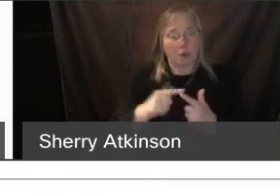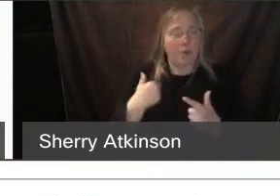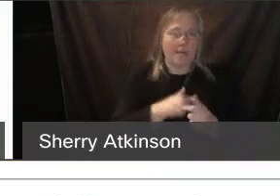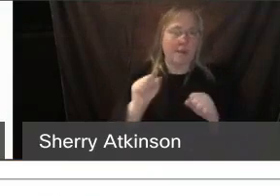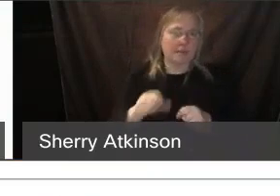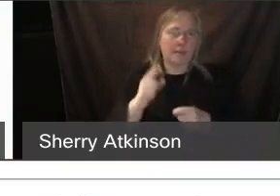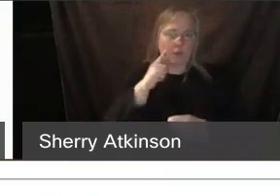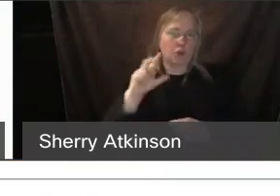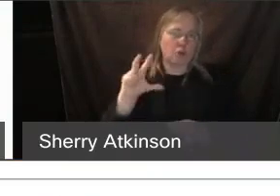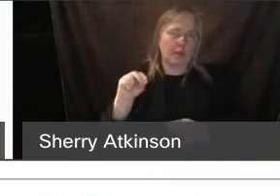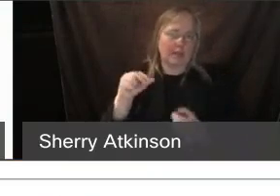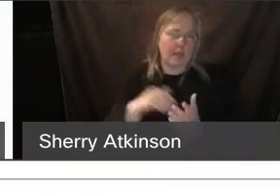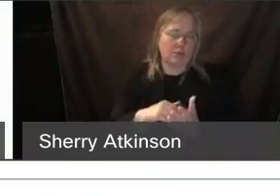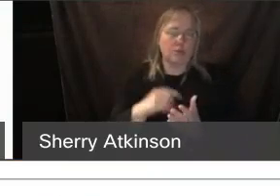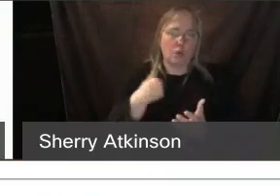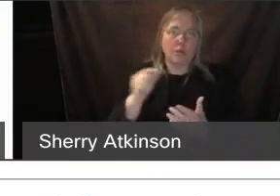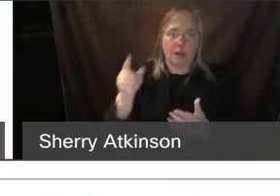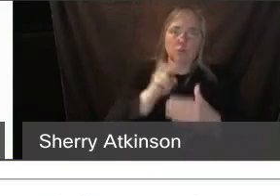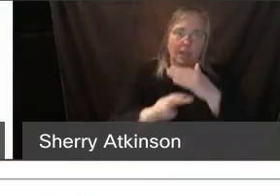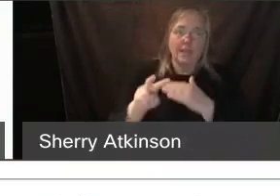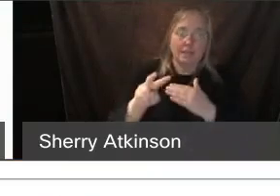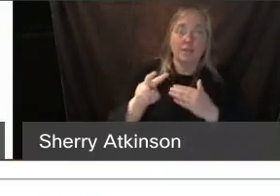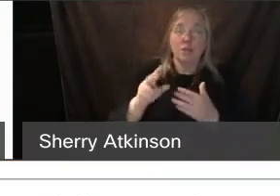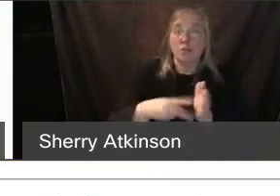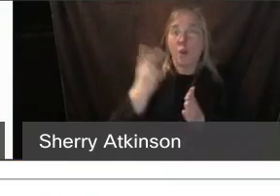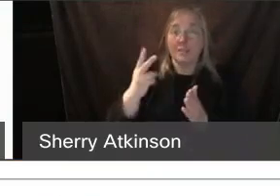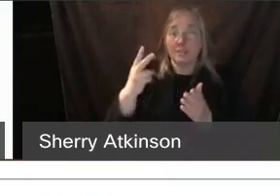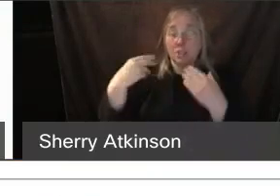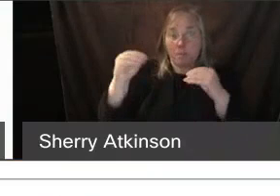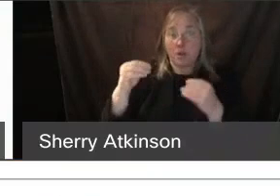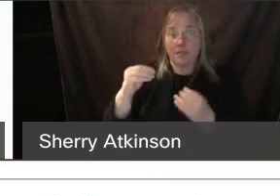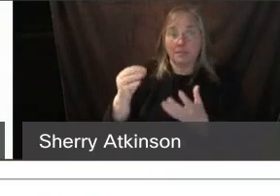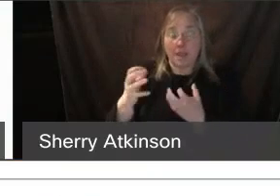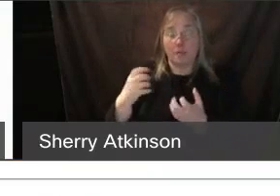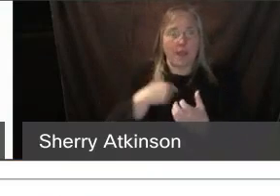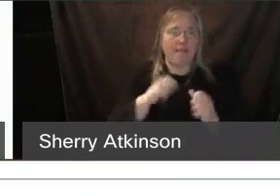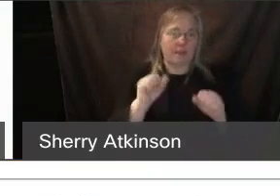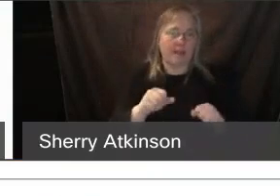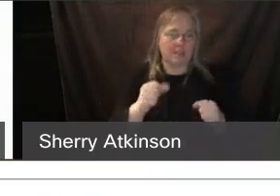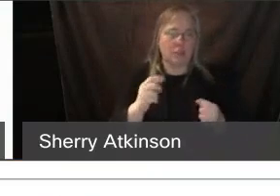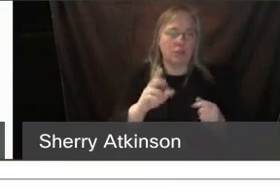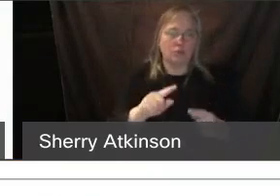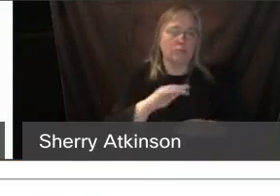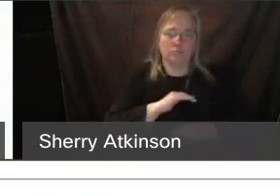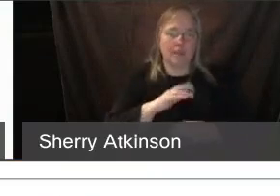projecting twice as much market demand than we have capacity for, not counting the redevelopment opportunities